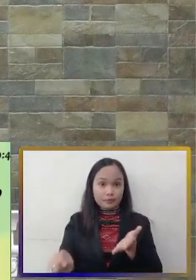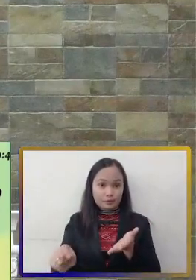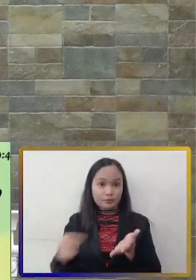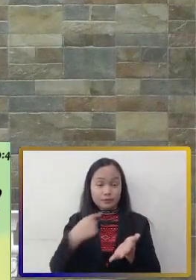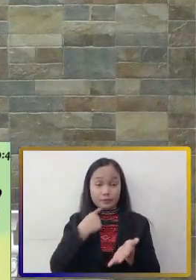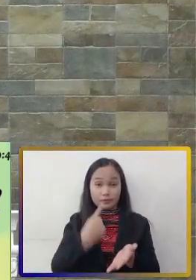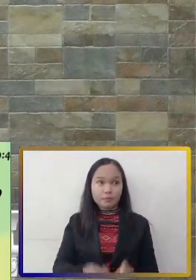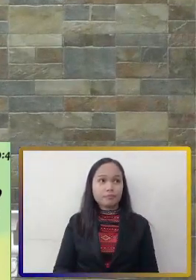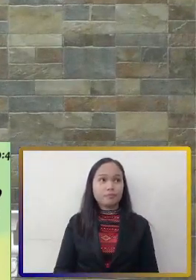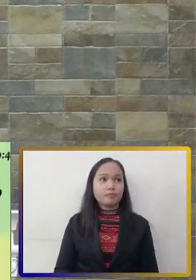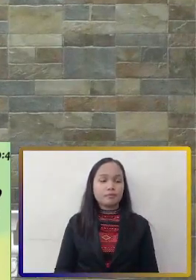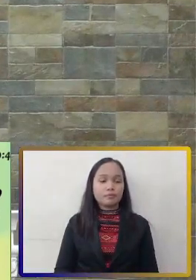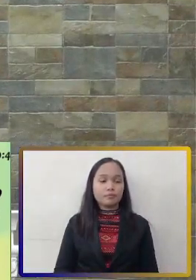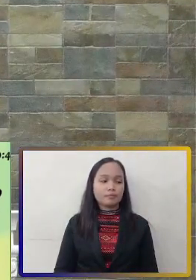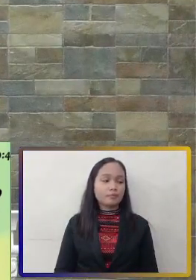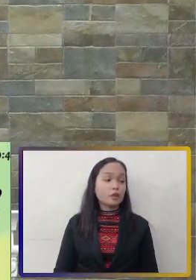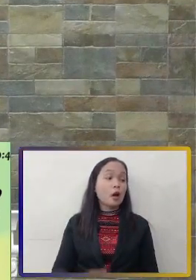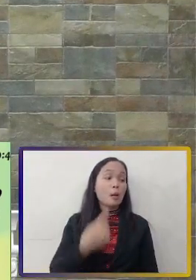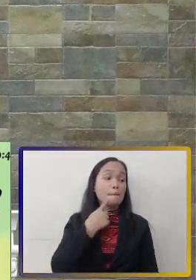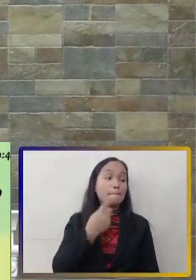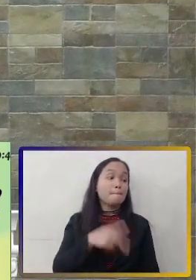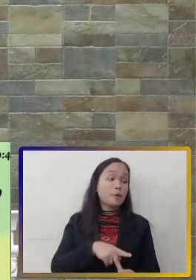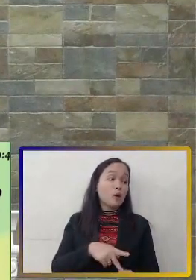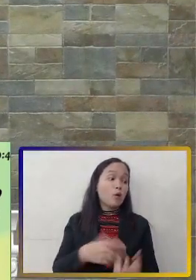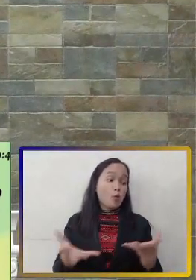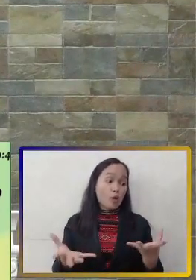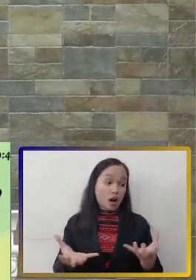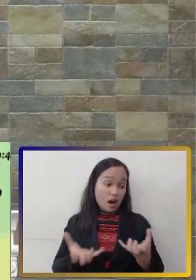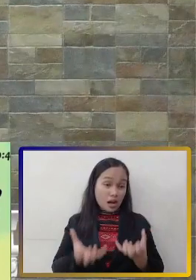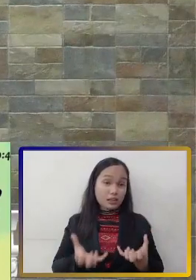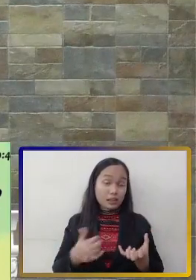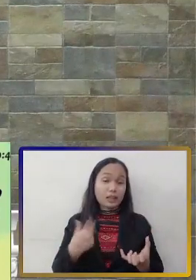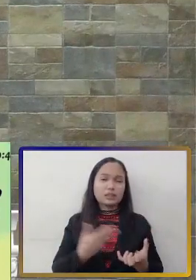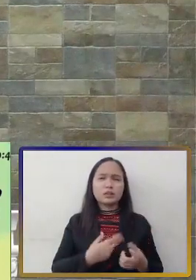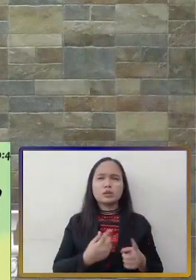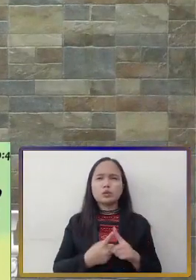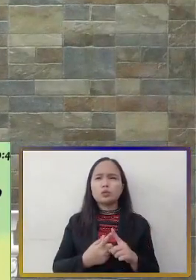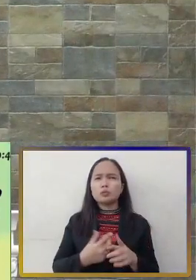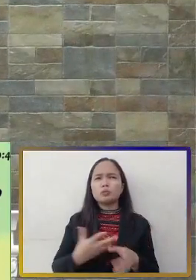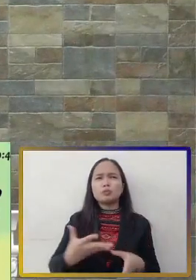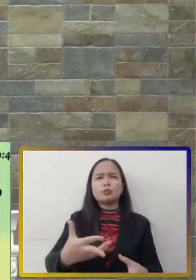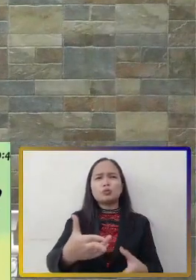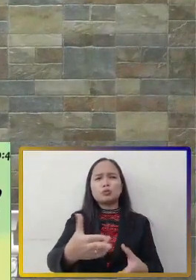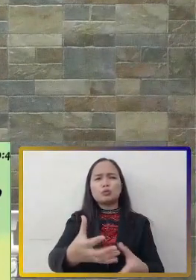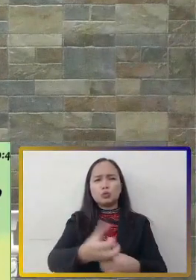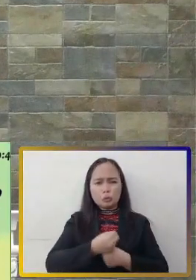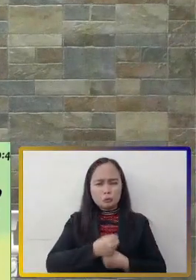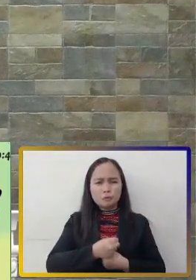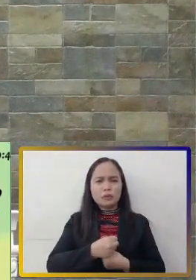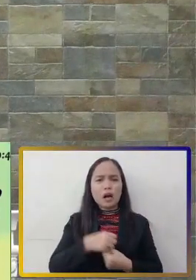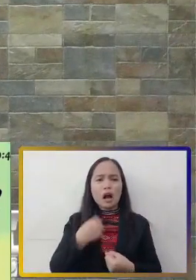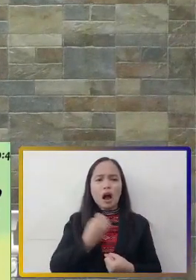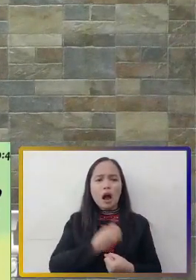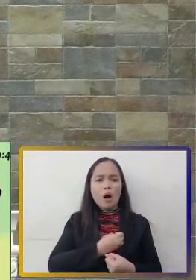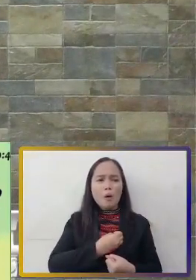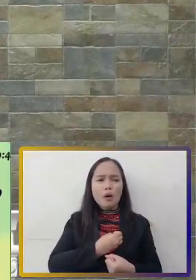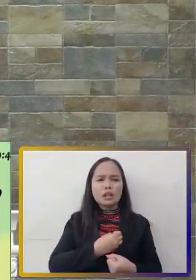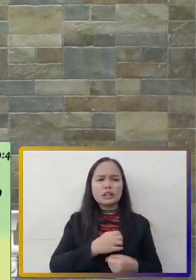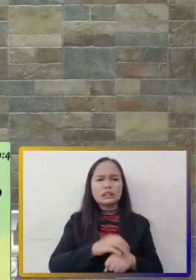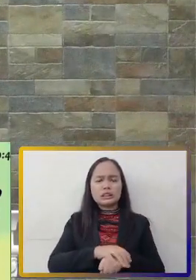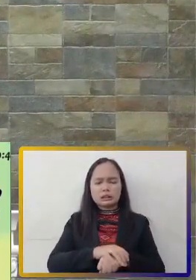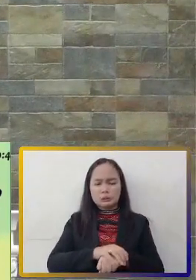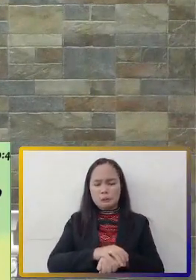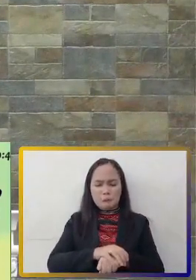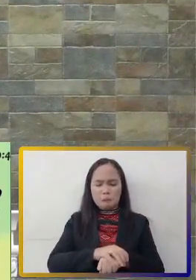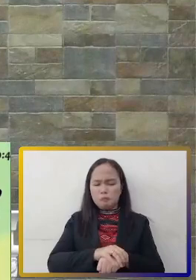wants us to pull down a stronghold. kinakailang meron tayong